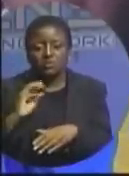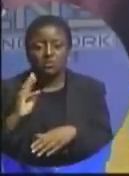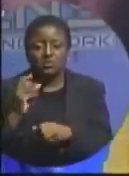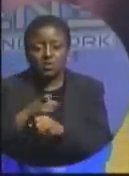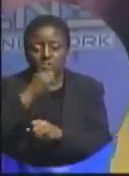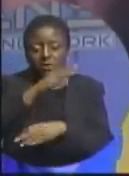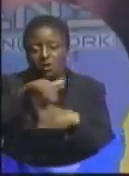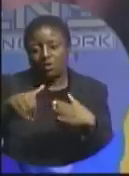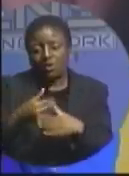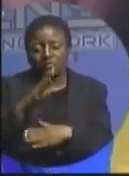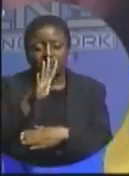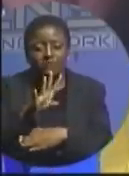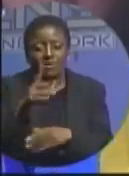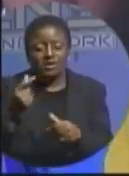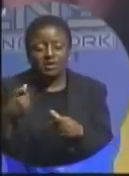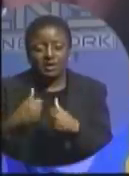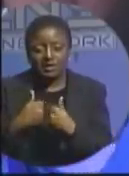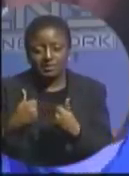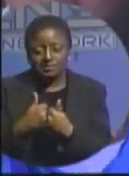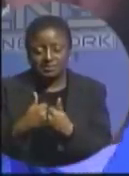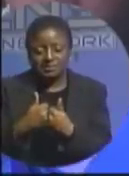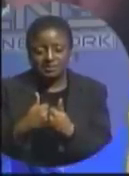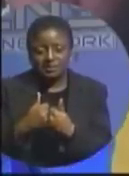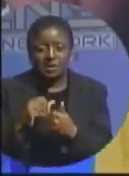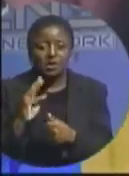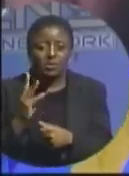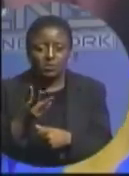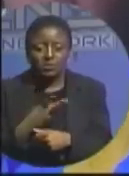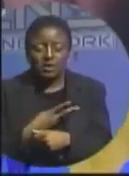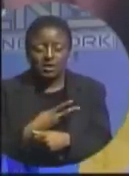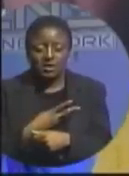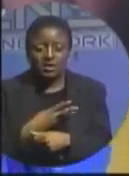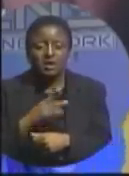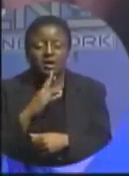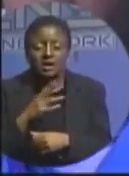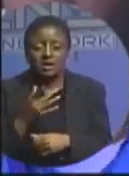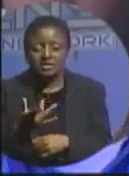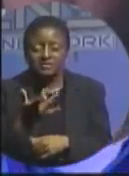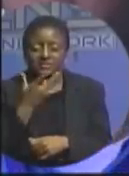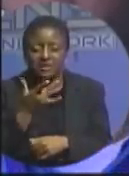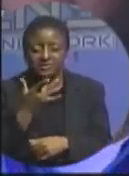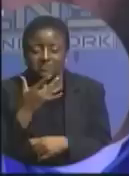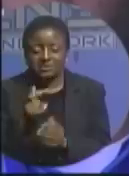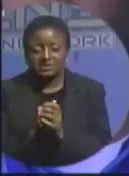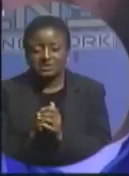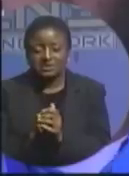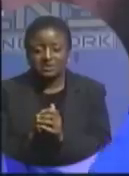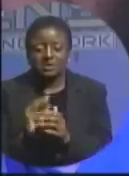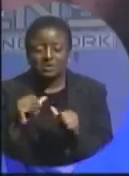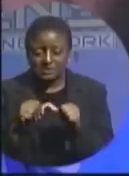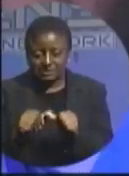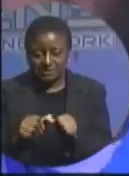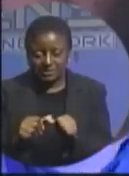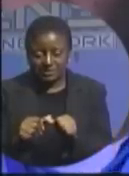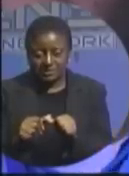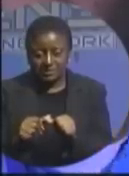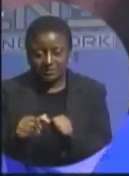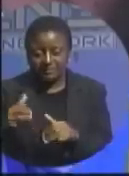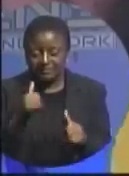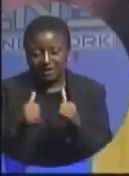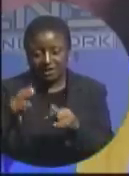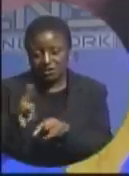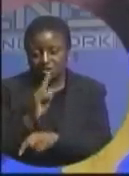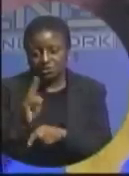is it's a statement that we made that, yeah, we're the favorites, and it's the reason why we're the favorites. We're still fighting off that energy that we